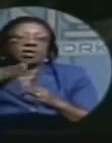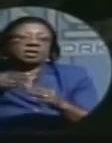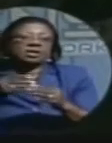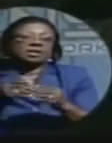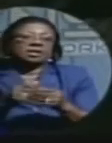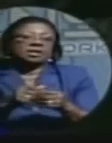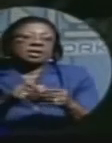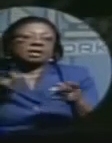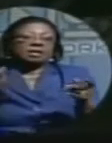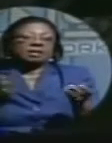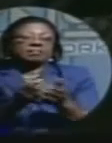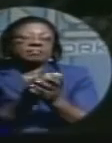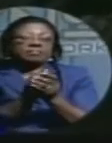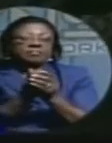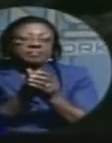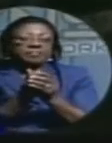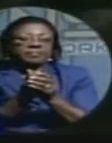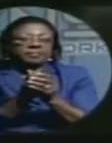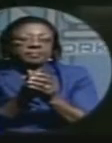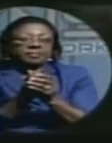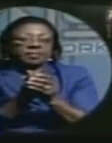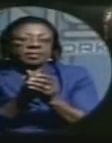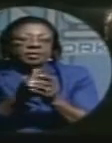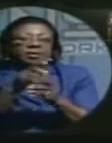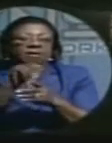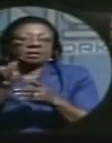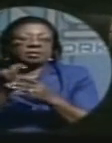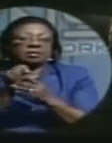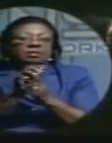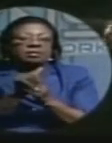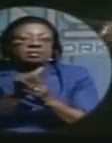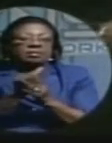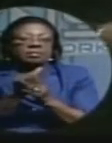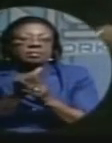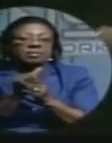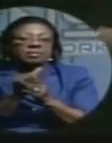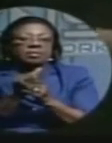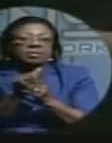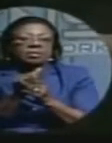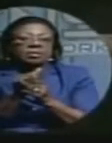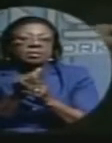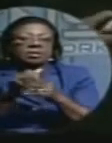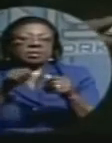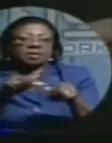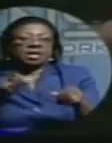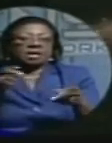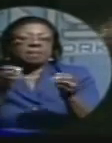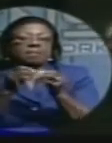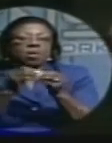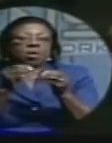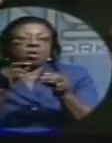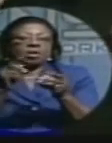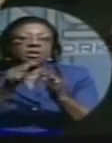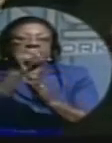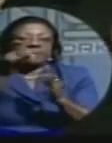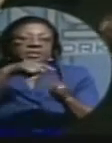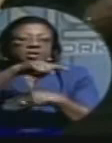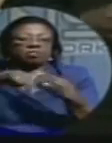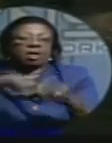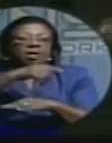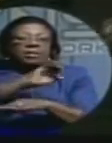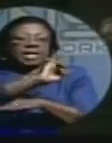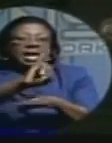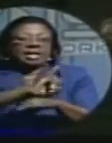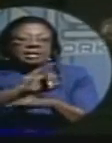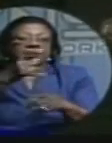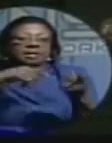pressure 1,019.4 millibars, that's 30.10 inches, and rising. But stay tuned, we still have your temperatures around the Farm Islands,